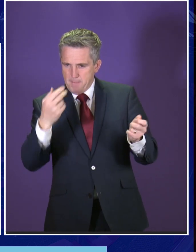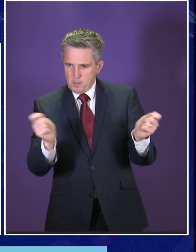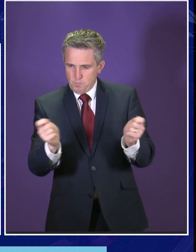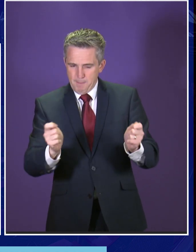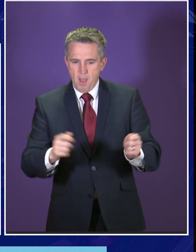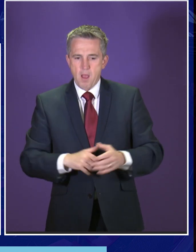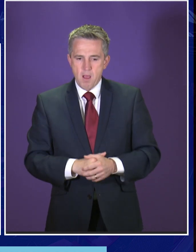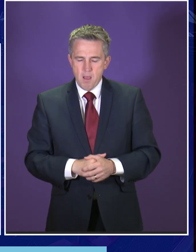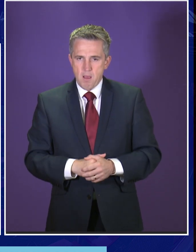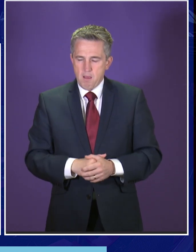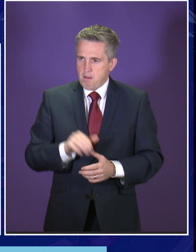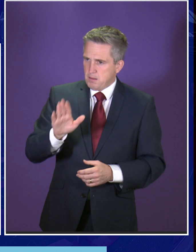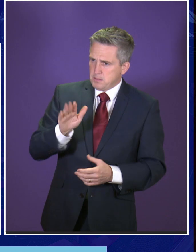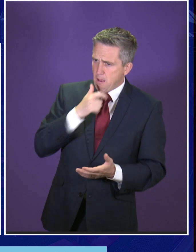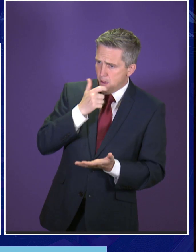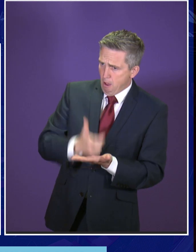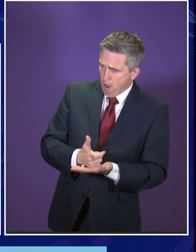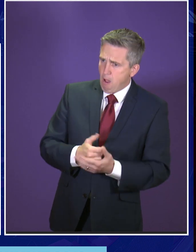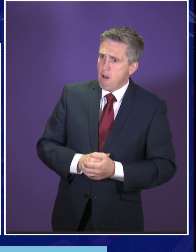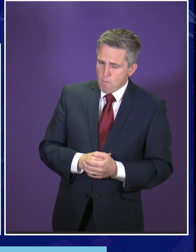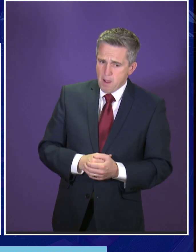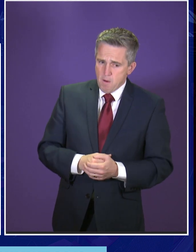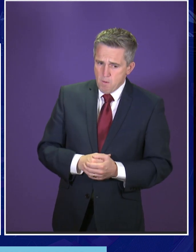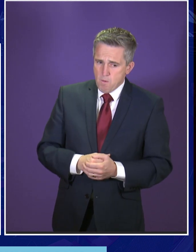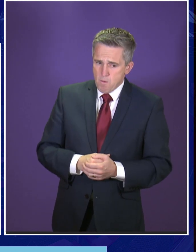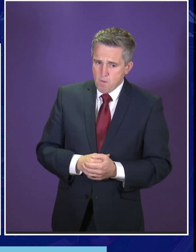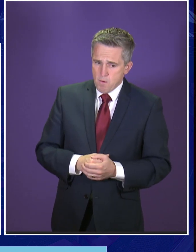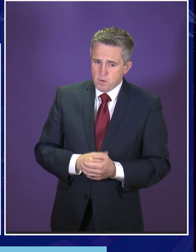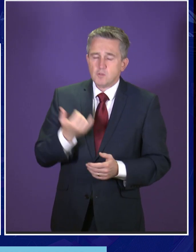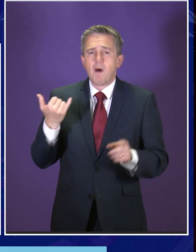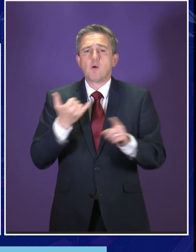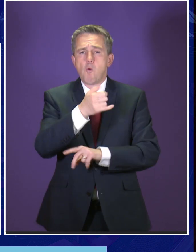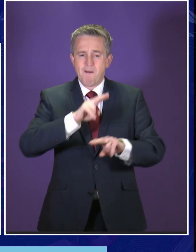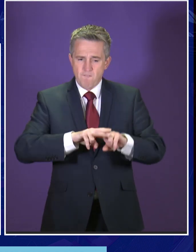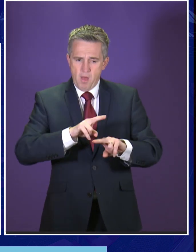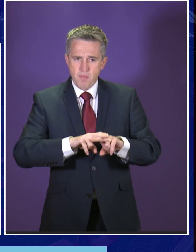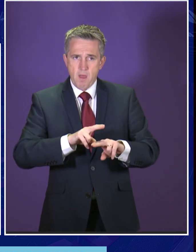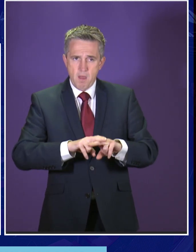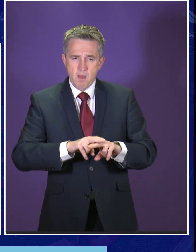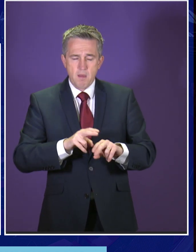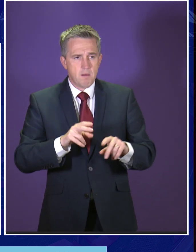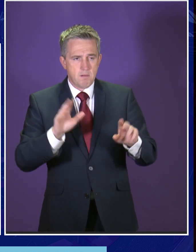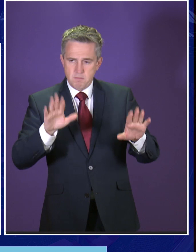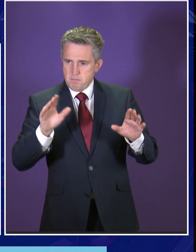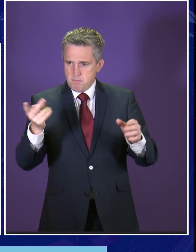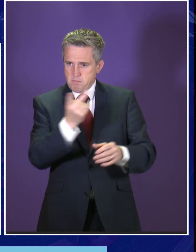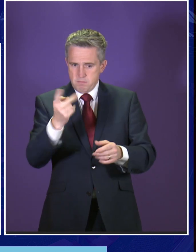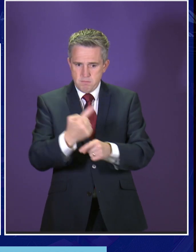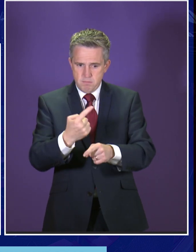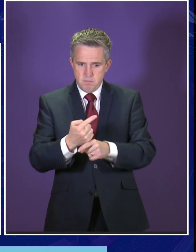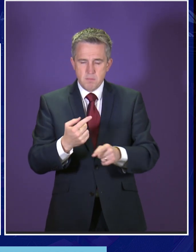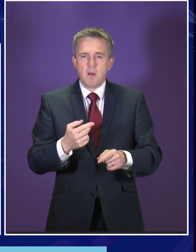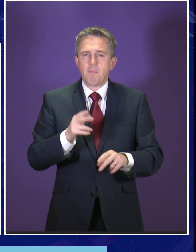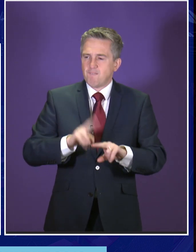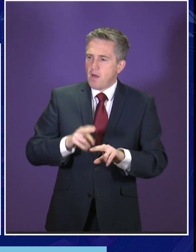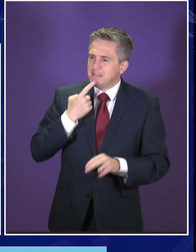And I said, "This is unbelievable." So I called my father, and I said, "My father has to speak to you." So I called him up,